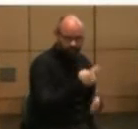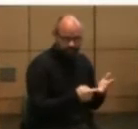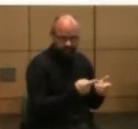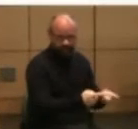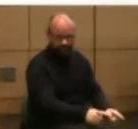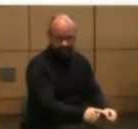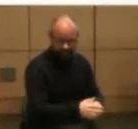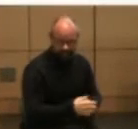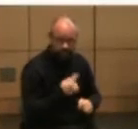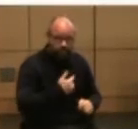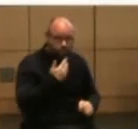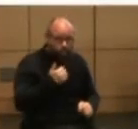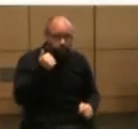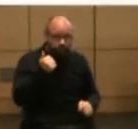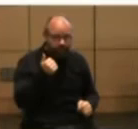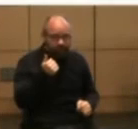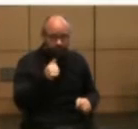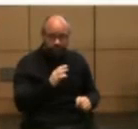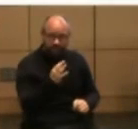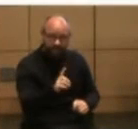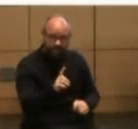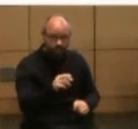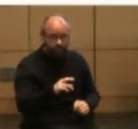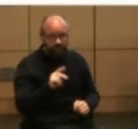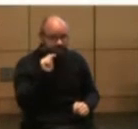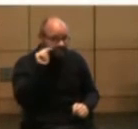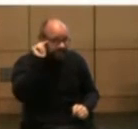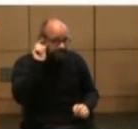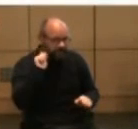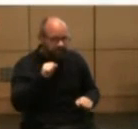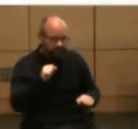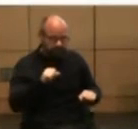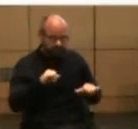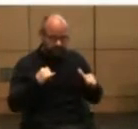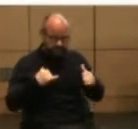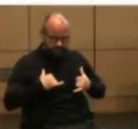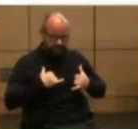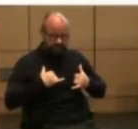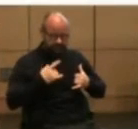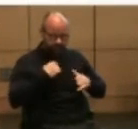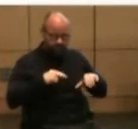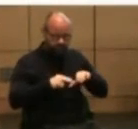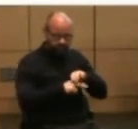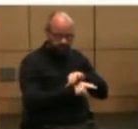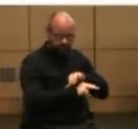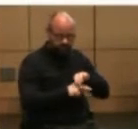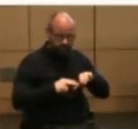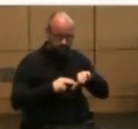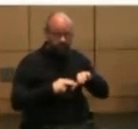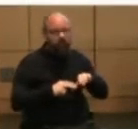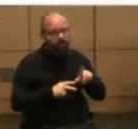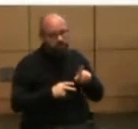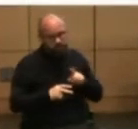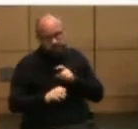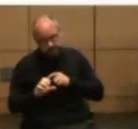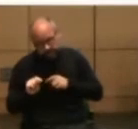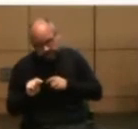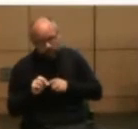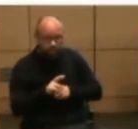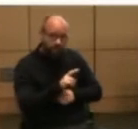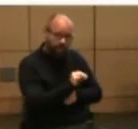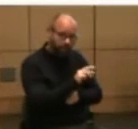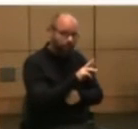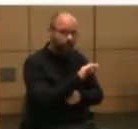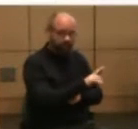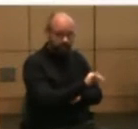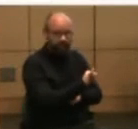teen who can hold still for the duration of the CT or MRI, then a CT or MRI is something that I would recommend